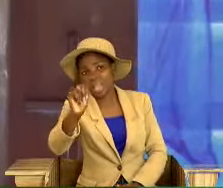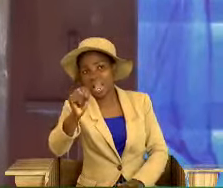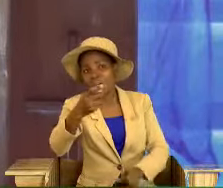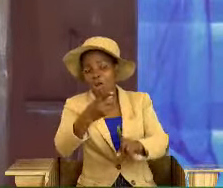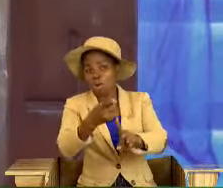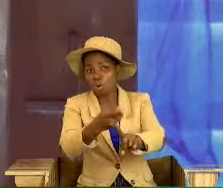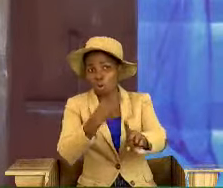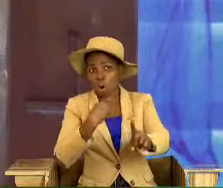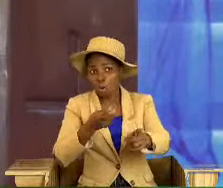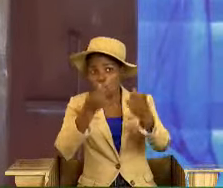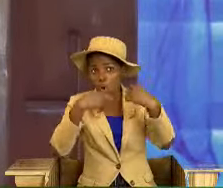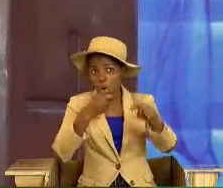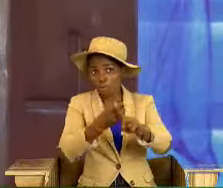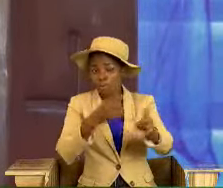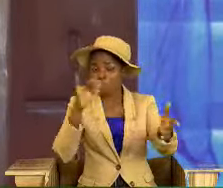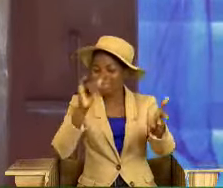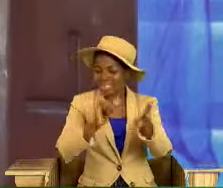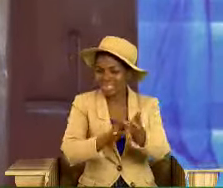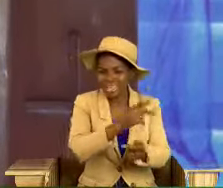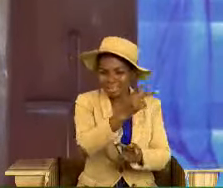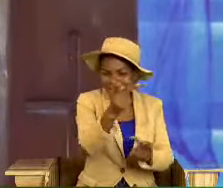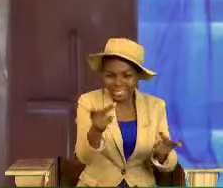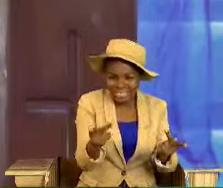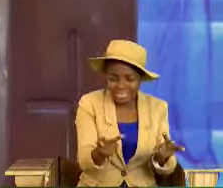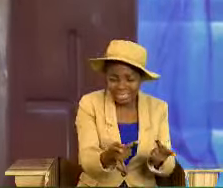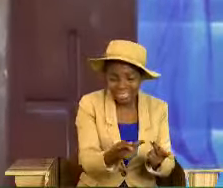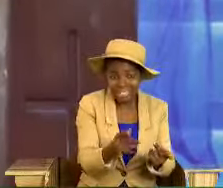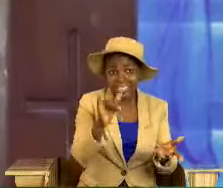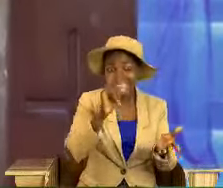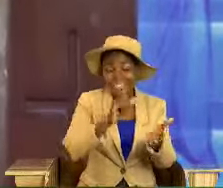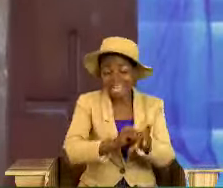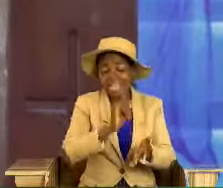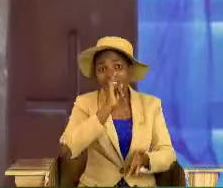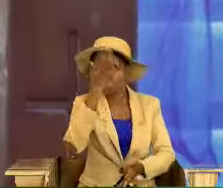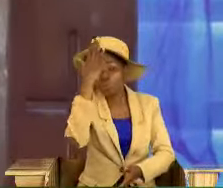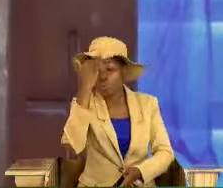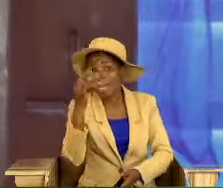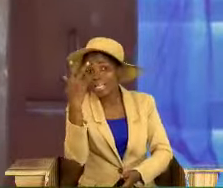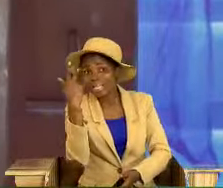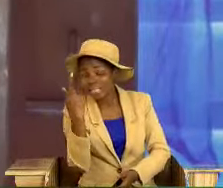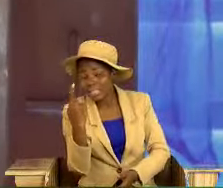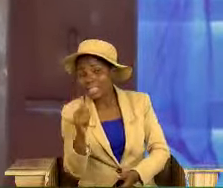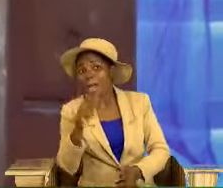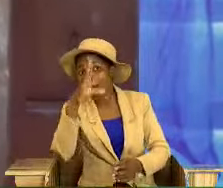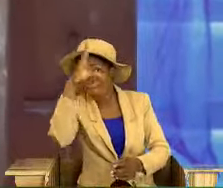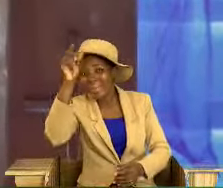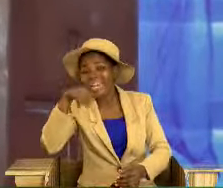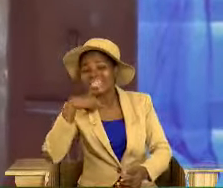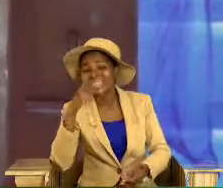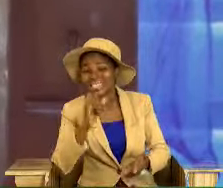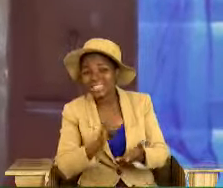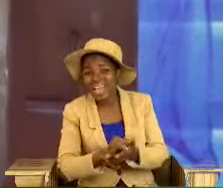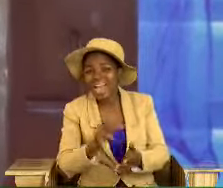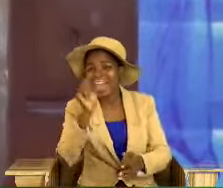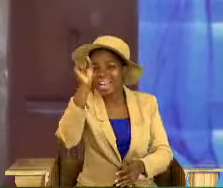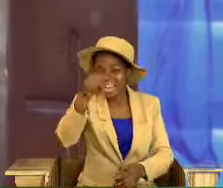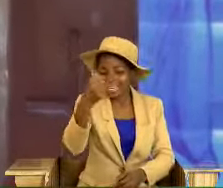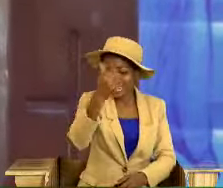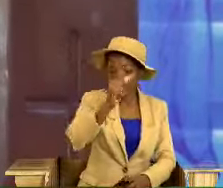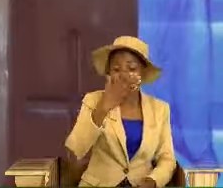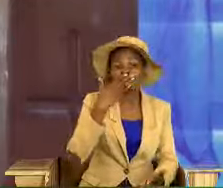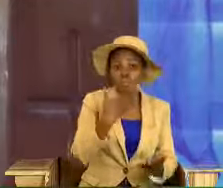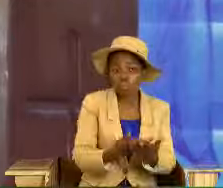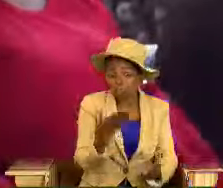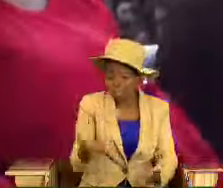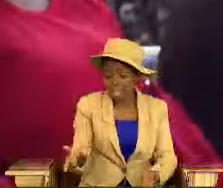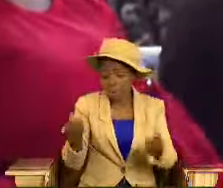saidah from nazare and any good thing come out